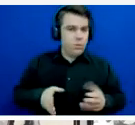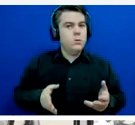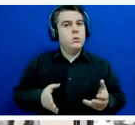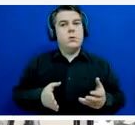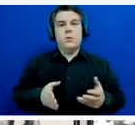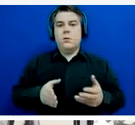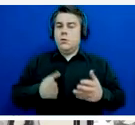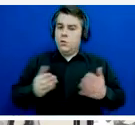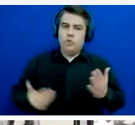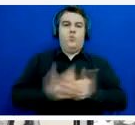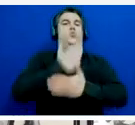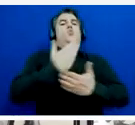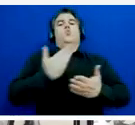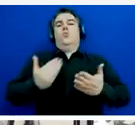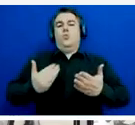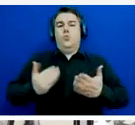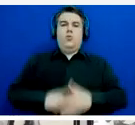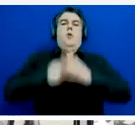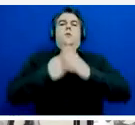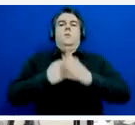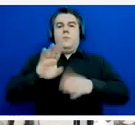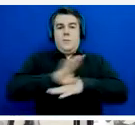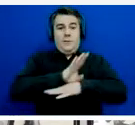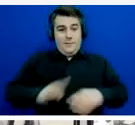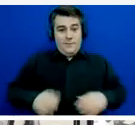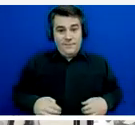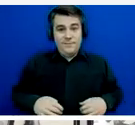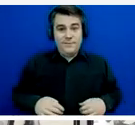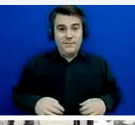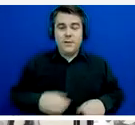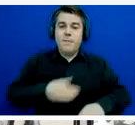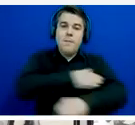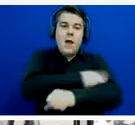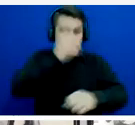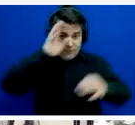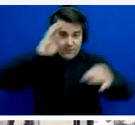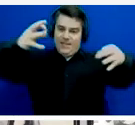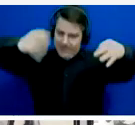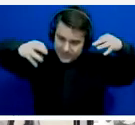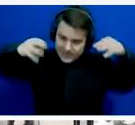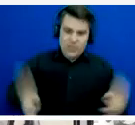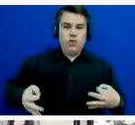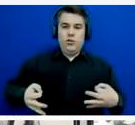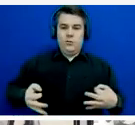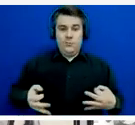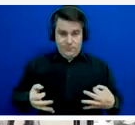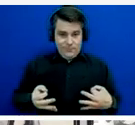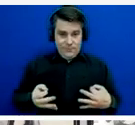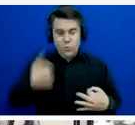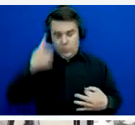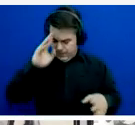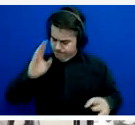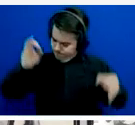a new leaf. You're going to start a new chapter in your business. The power of decision. When we decide